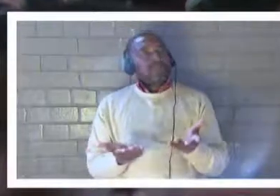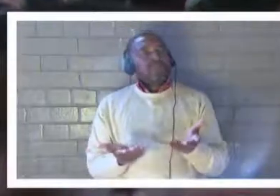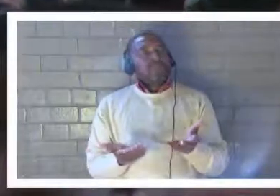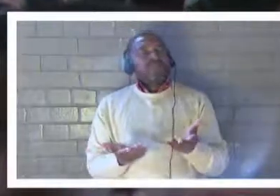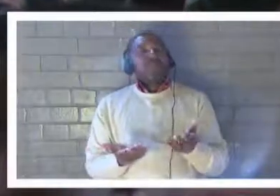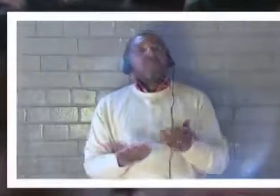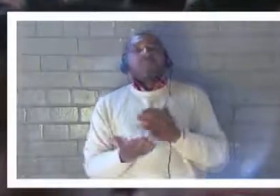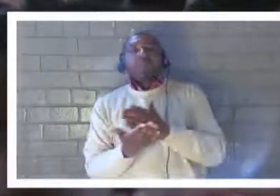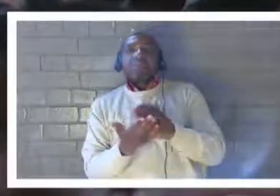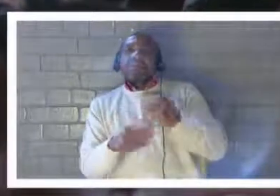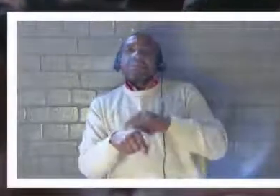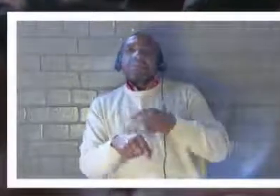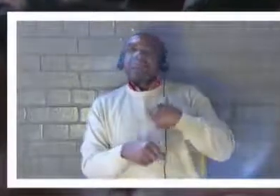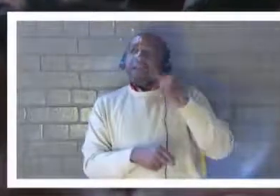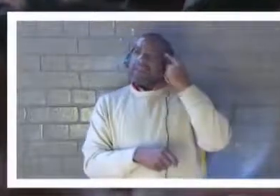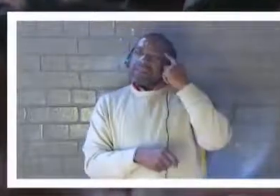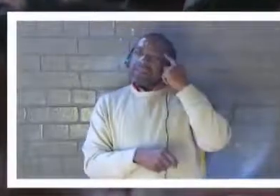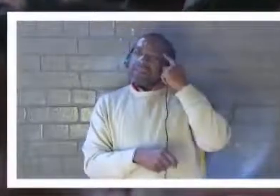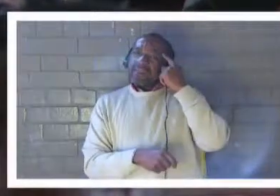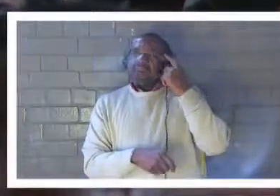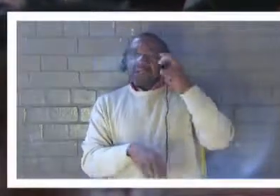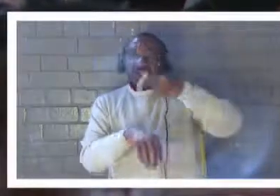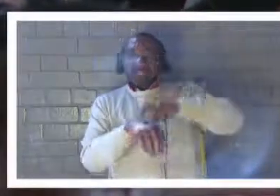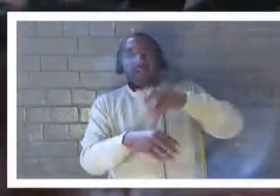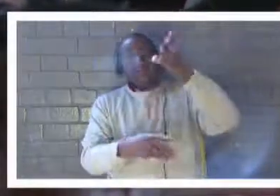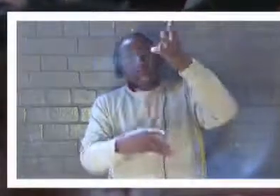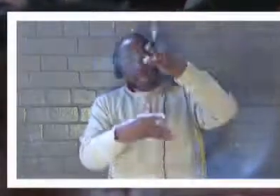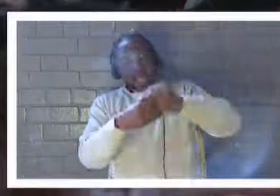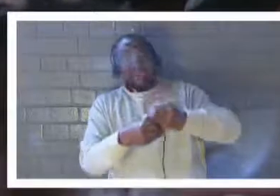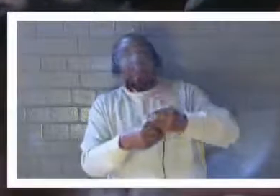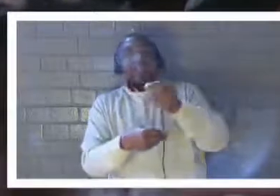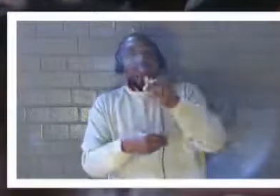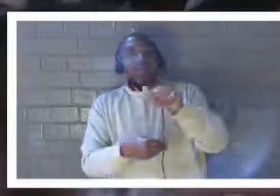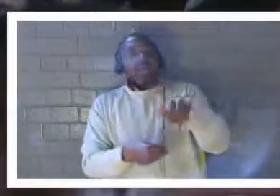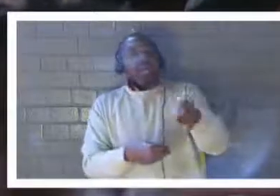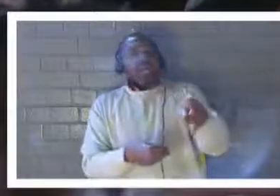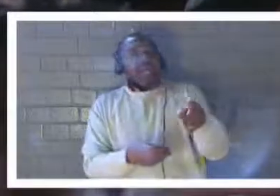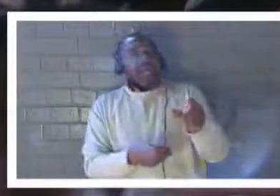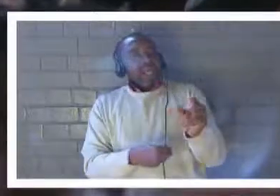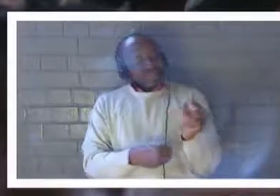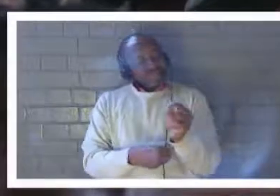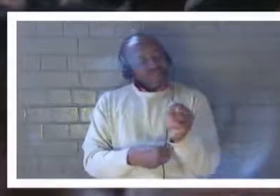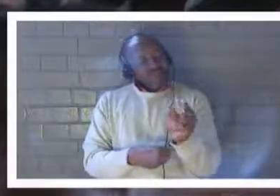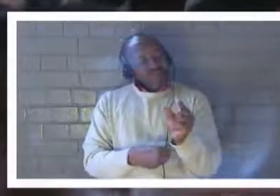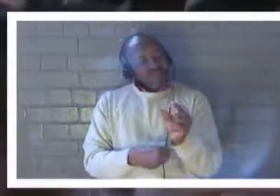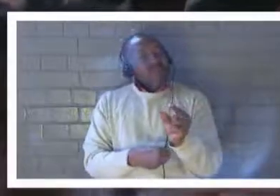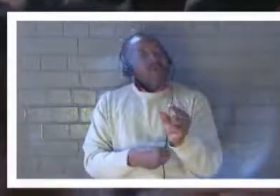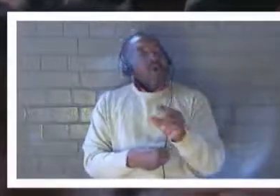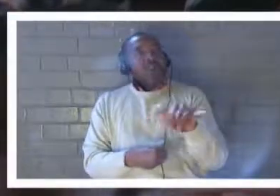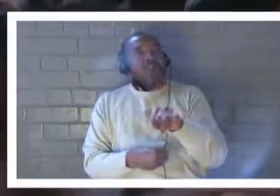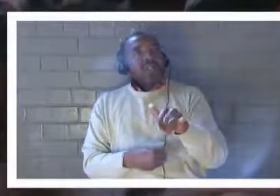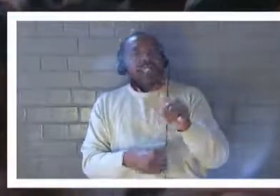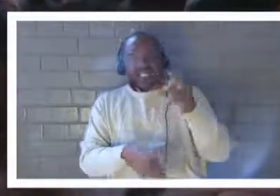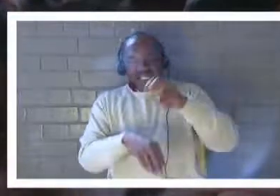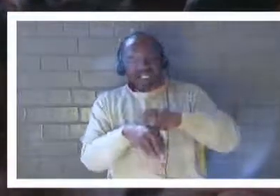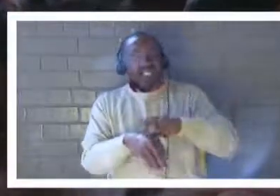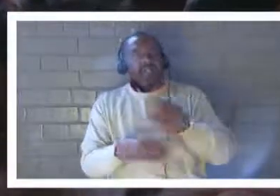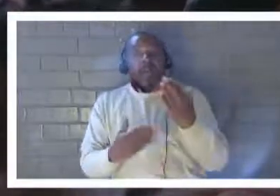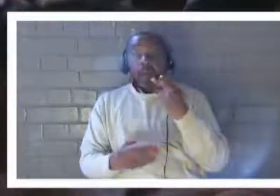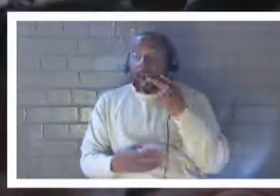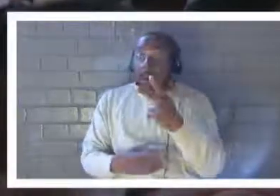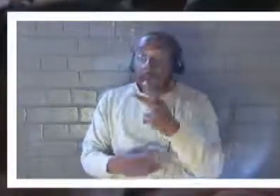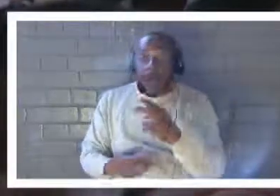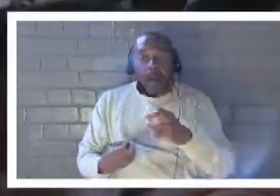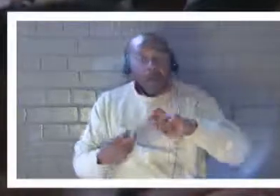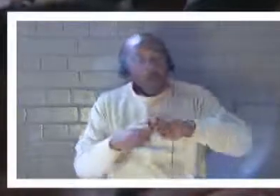the petty cash problems, petty cash was taken away from the hospitals, and 2,000 rand,